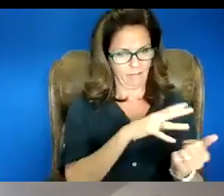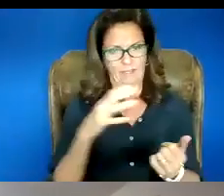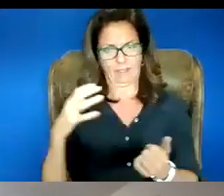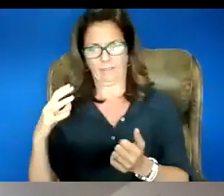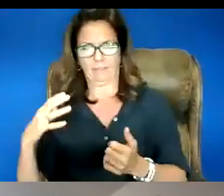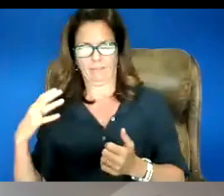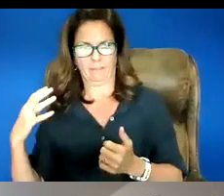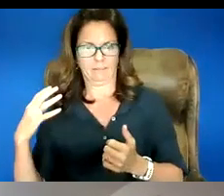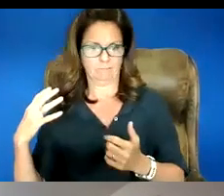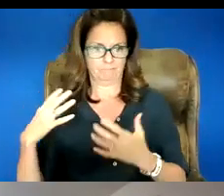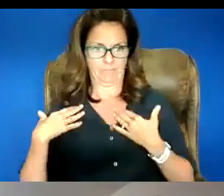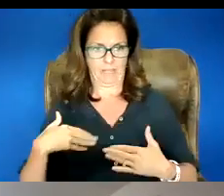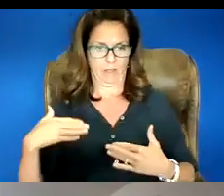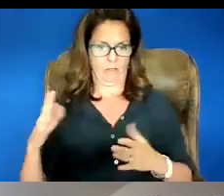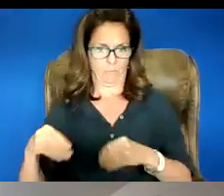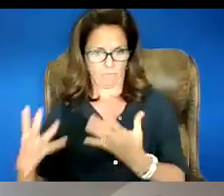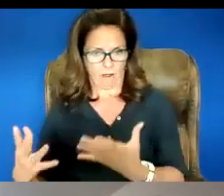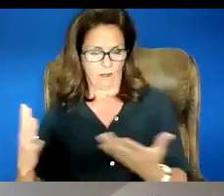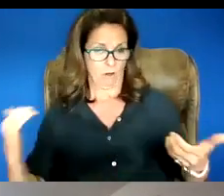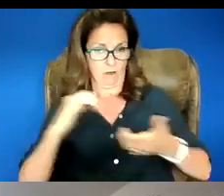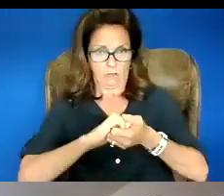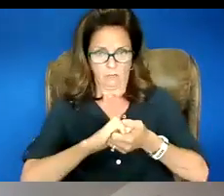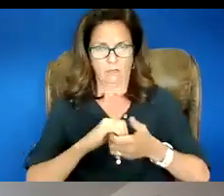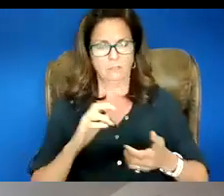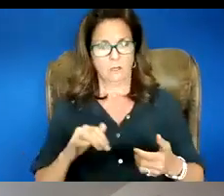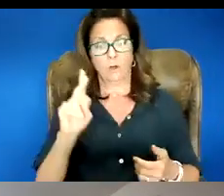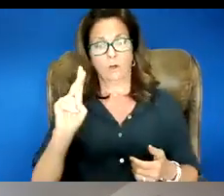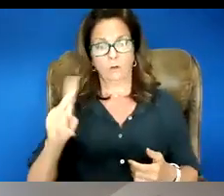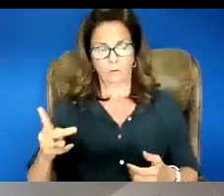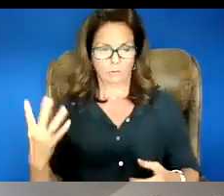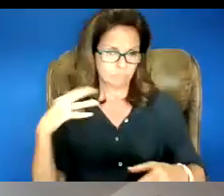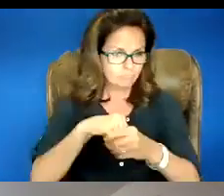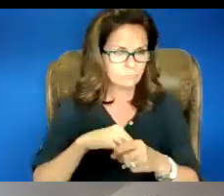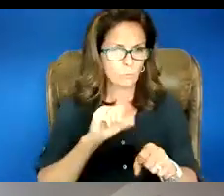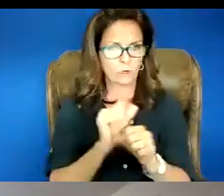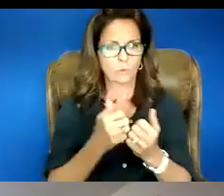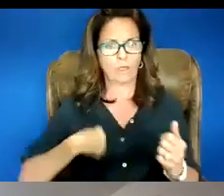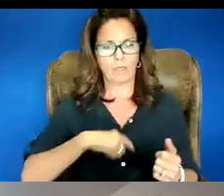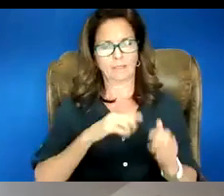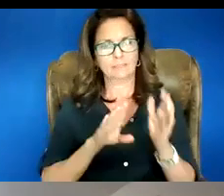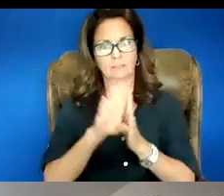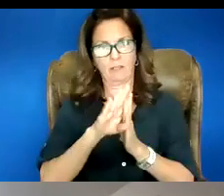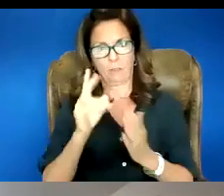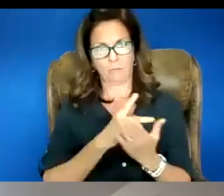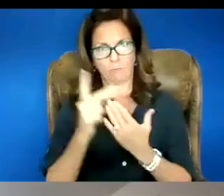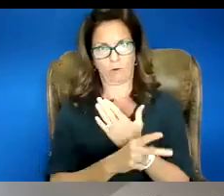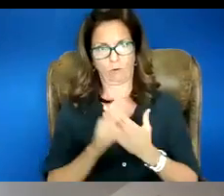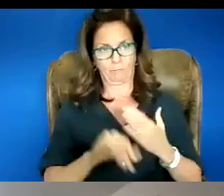for Kaiser to work with us to develop the program that the state has put